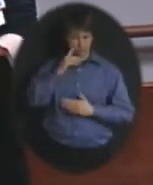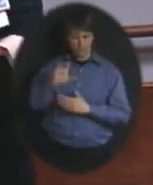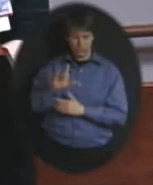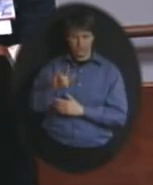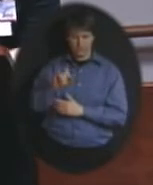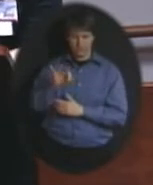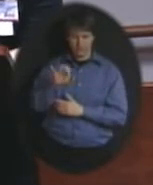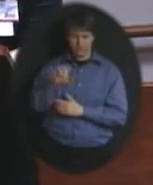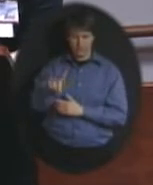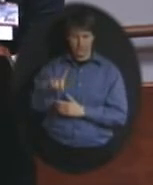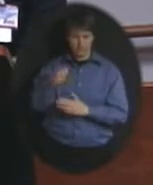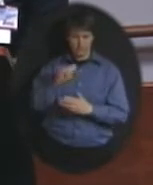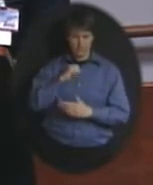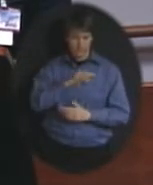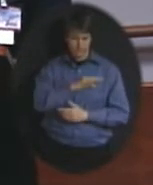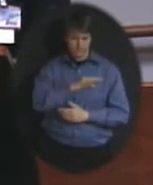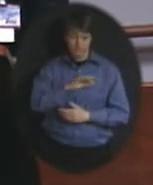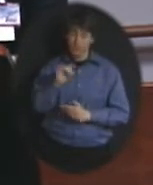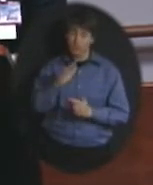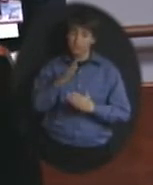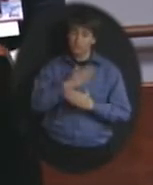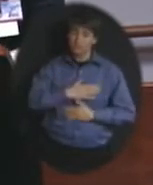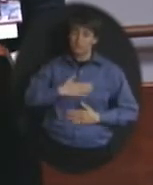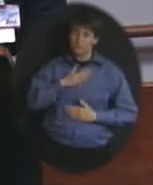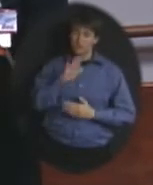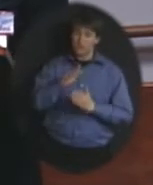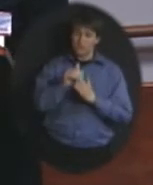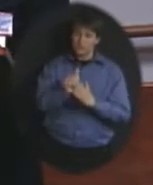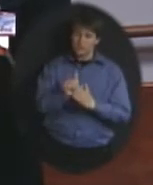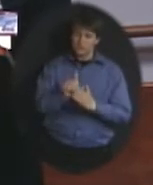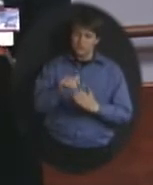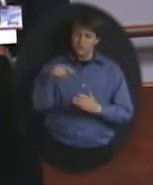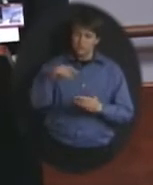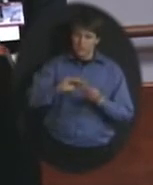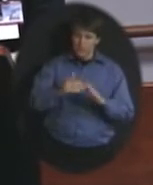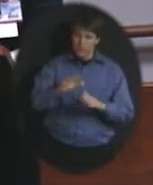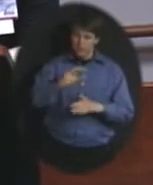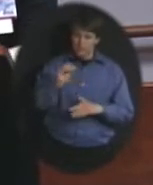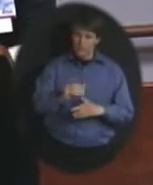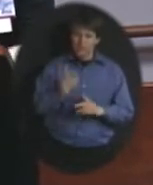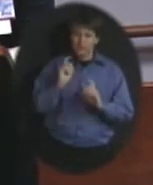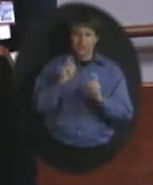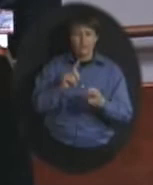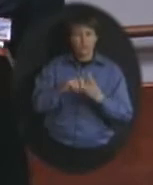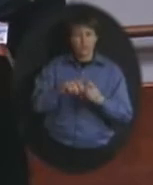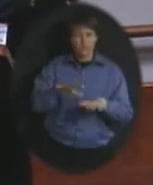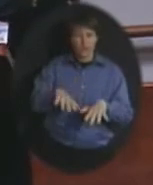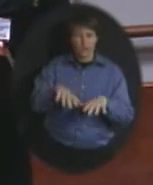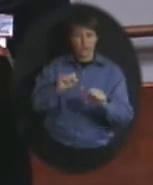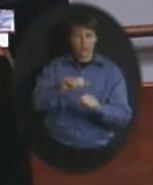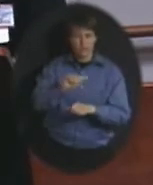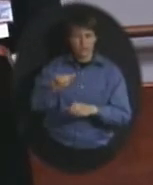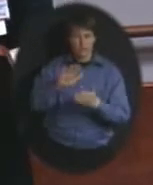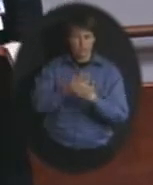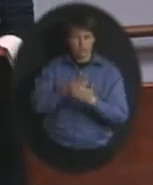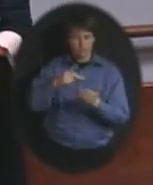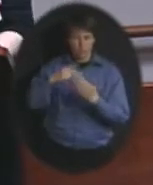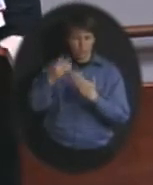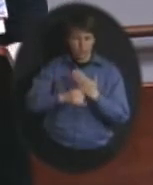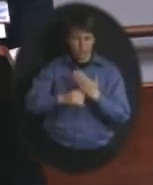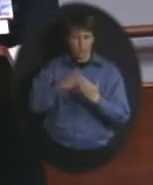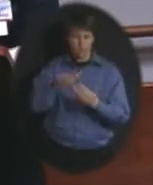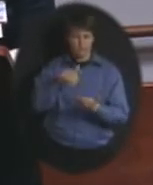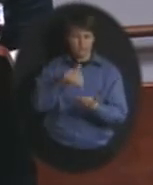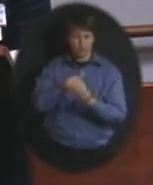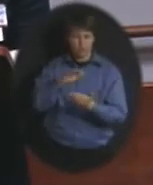also appreciate the leadership that Main Street Credit Union's branch in downtown Olathe has given to our Adopt a School program with Central Elementary.